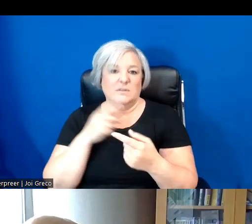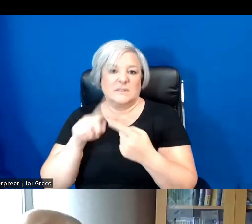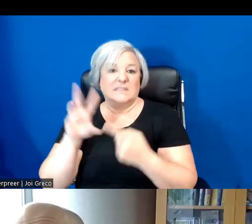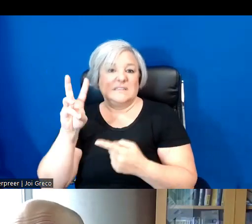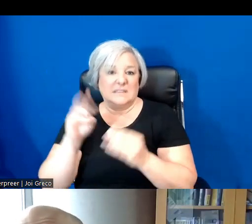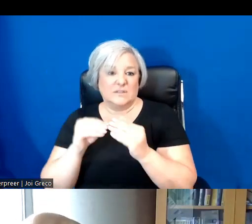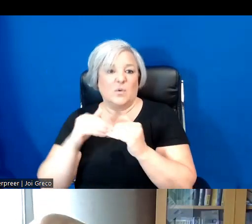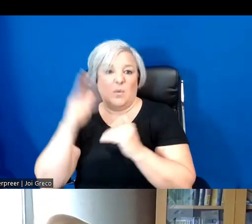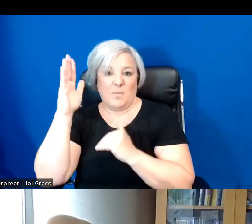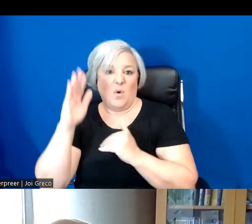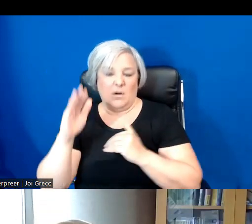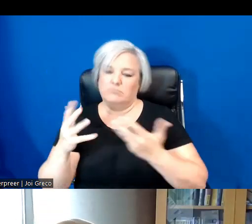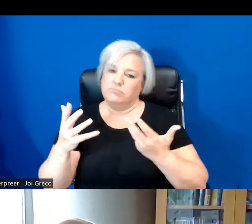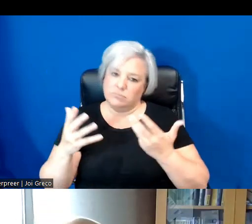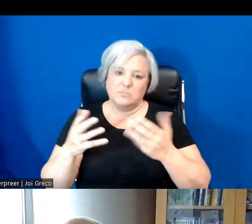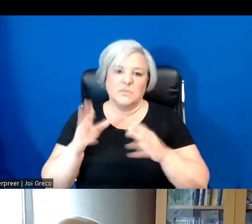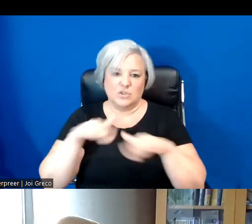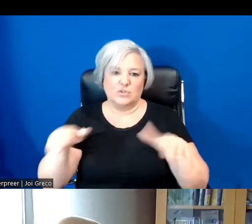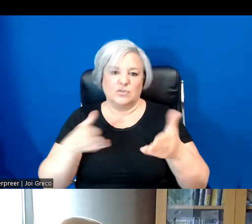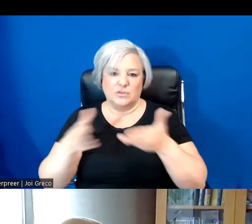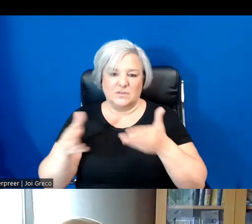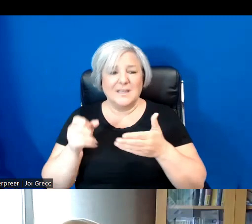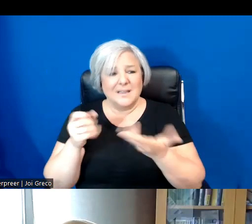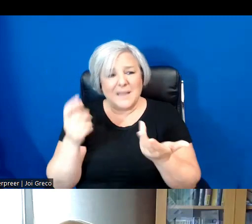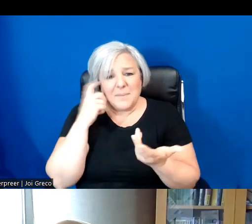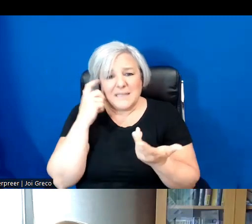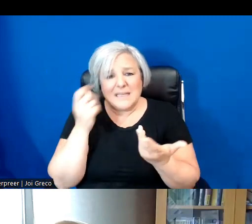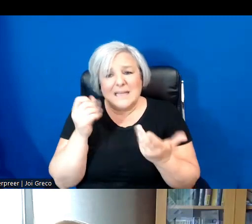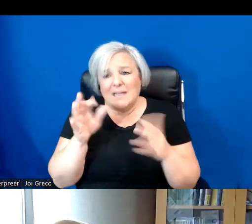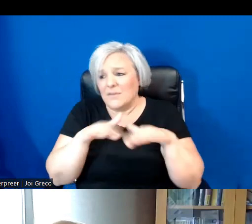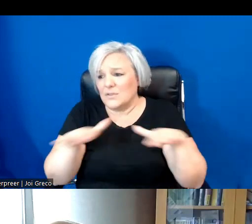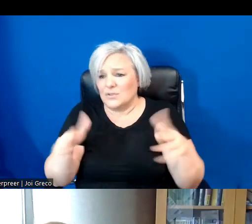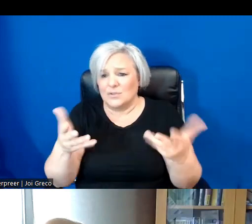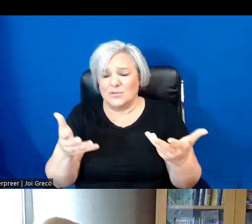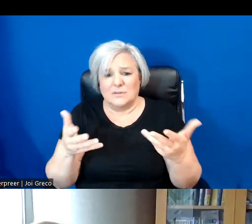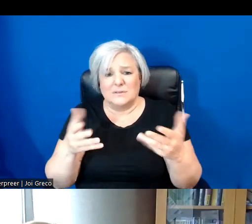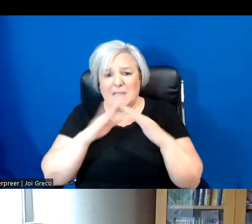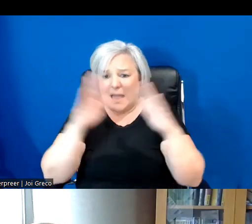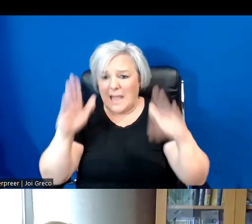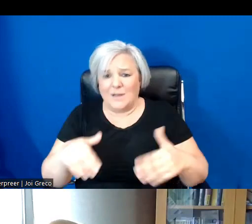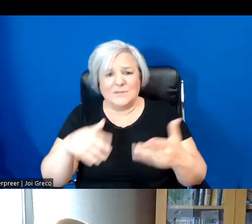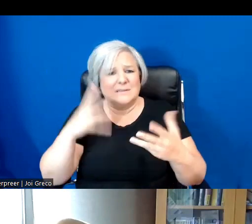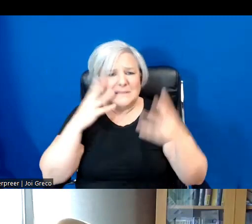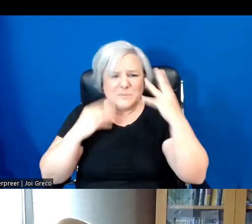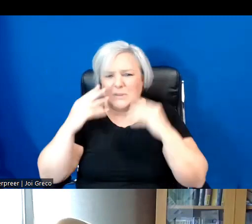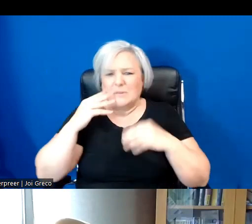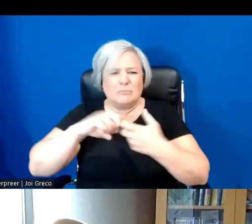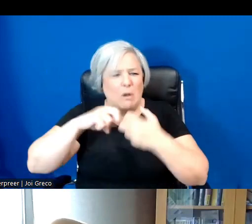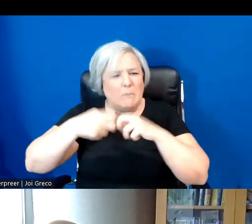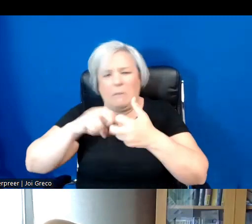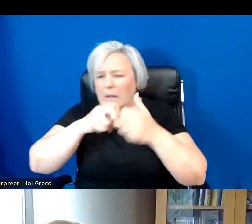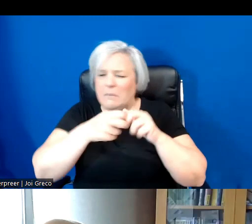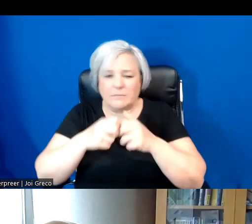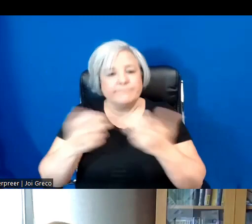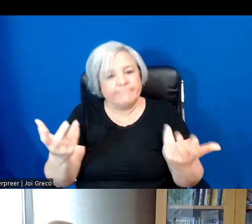those challenges. And so it makes sense. If there's a household that's experiencing more and more challenges, the probability they're going to experience contact with child